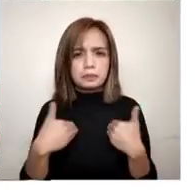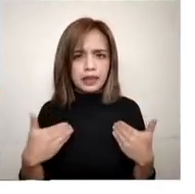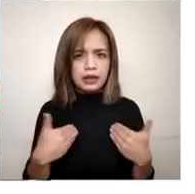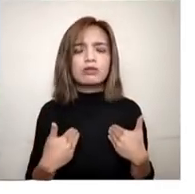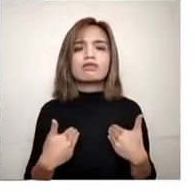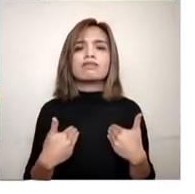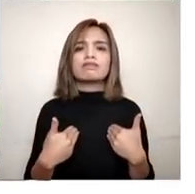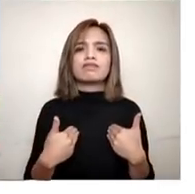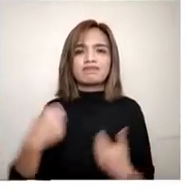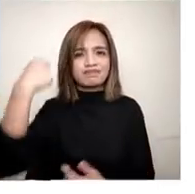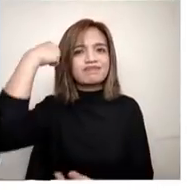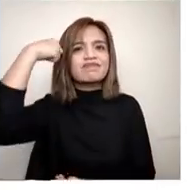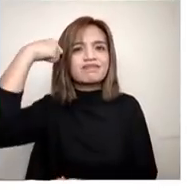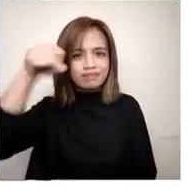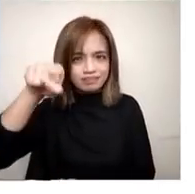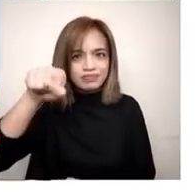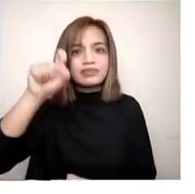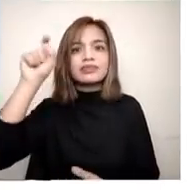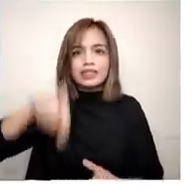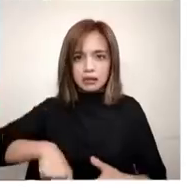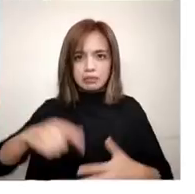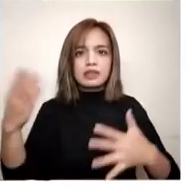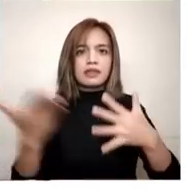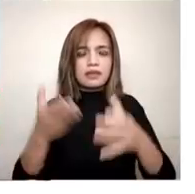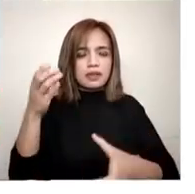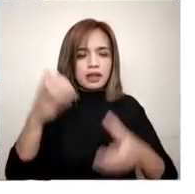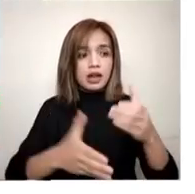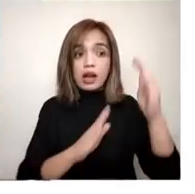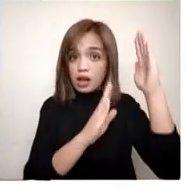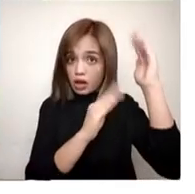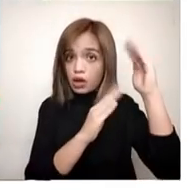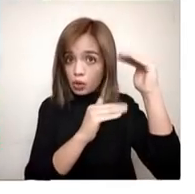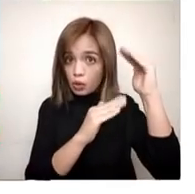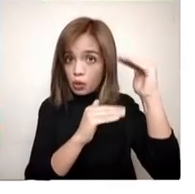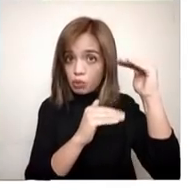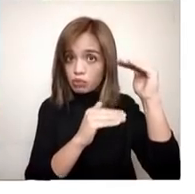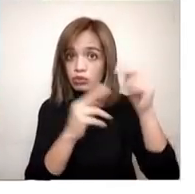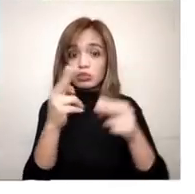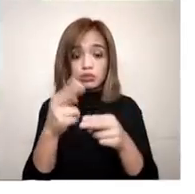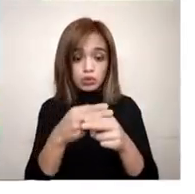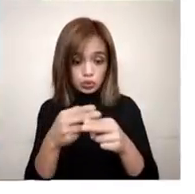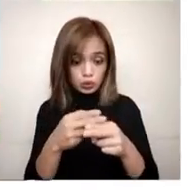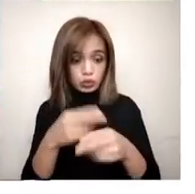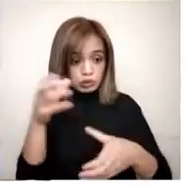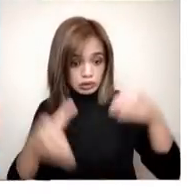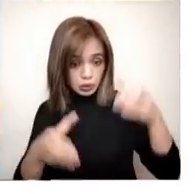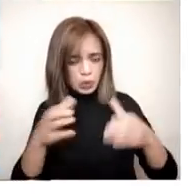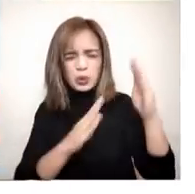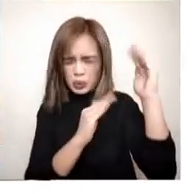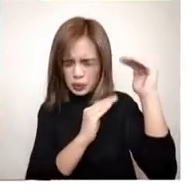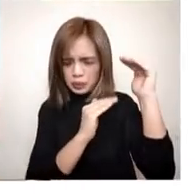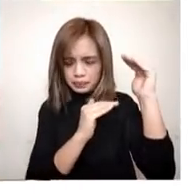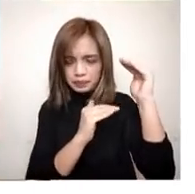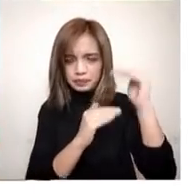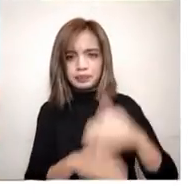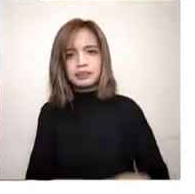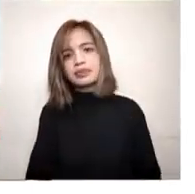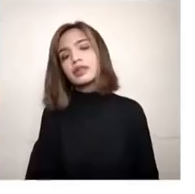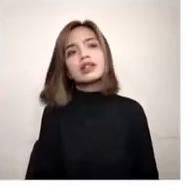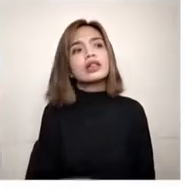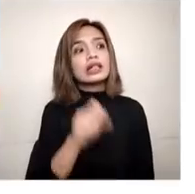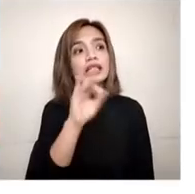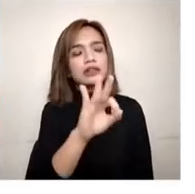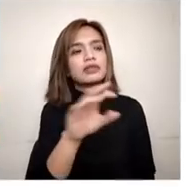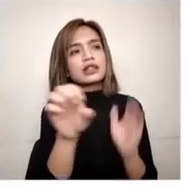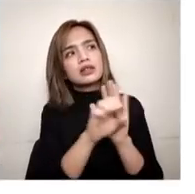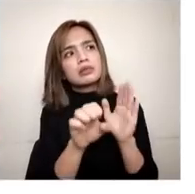that they should be charged. And we hope that very soon these charges will be made. Otherwise, if charges